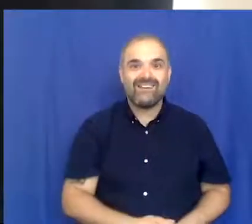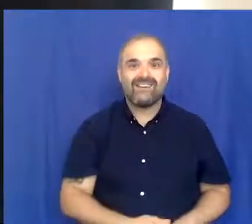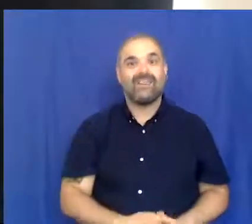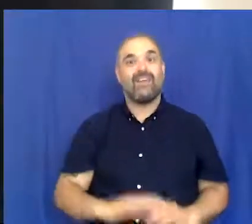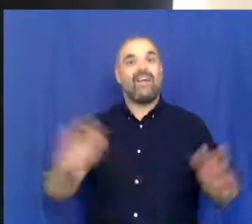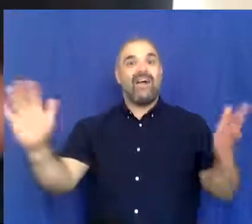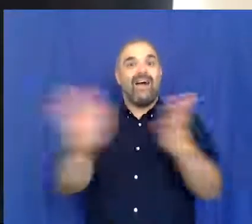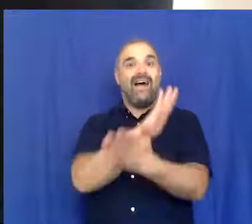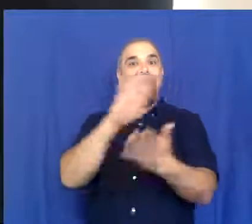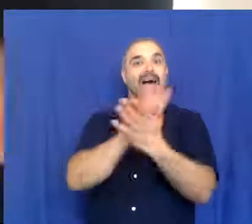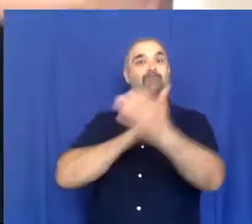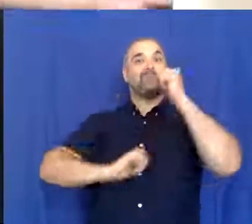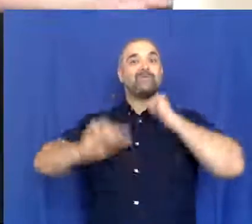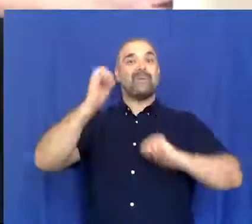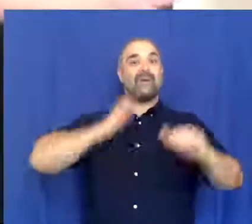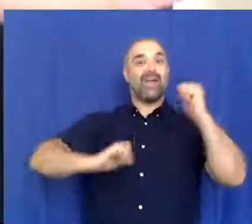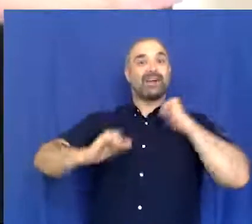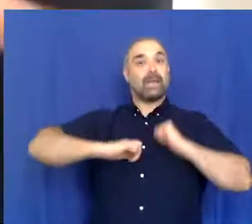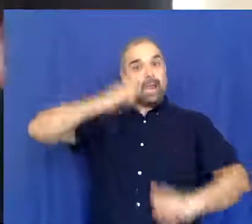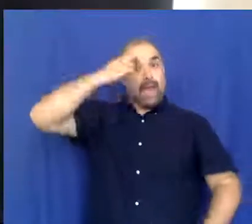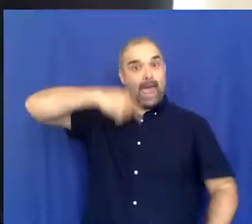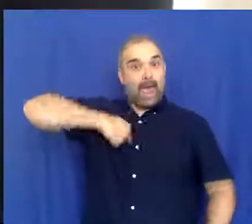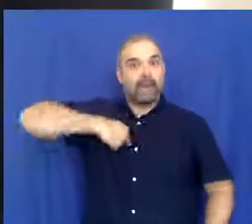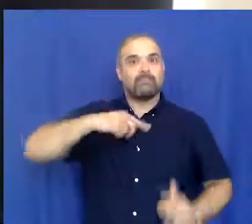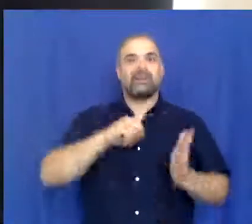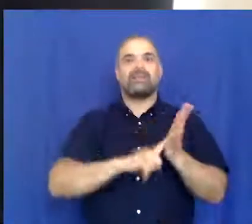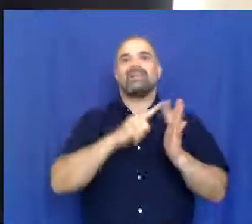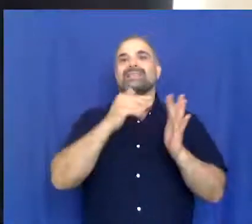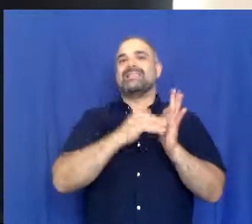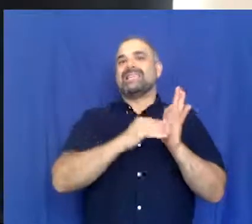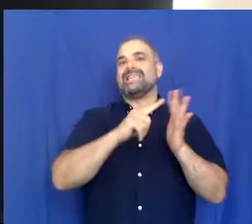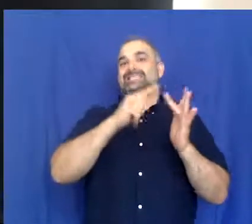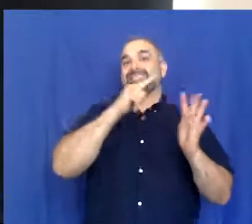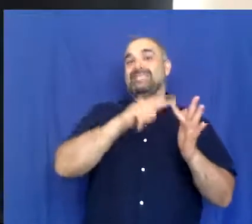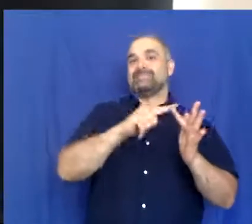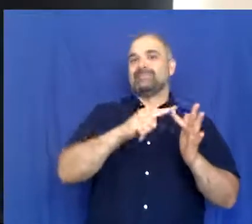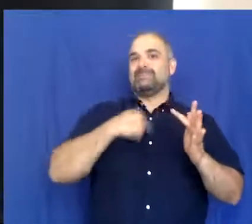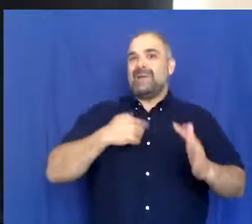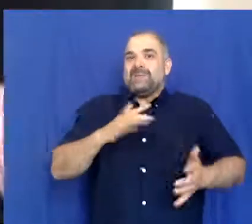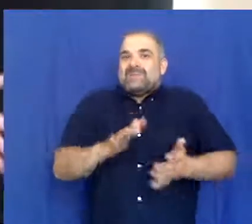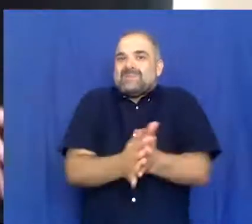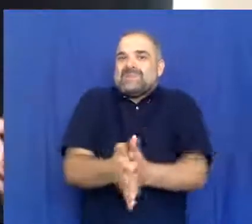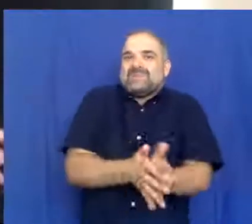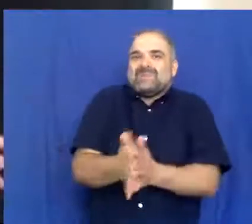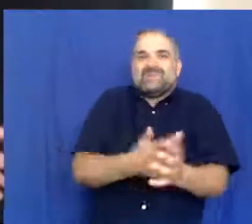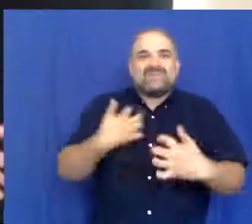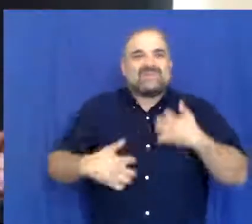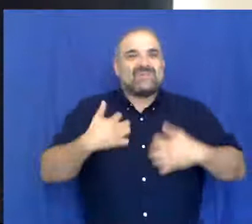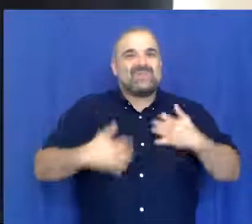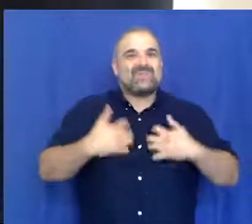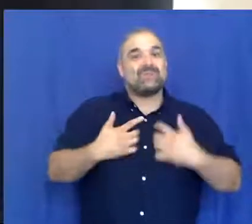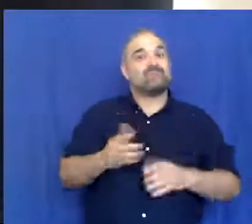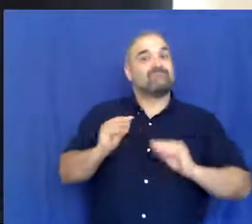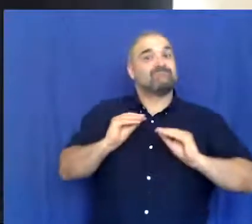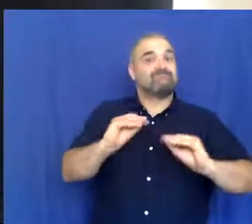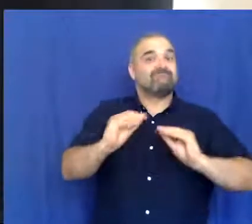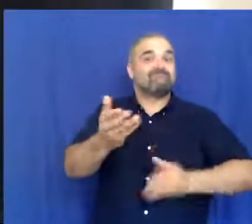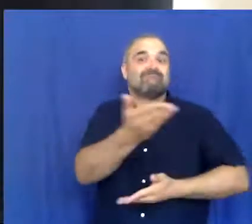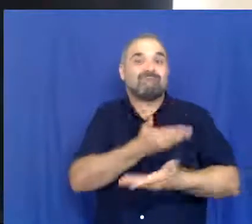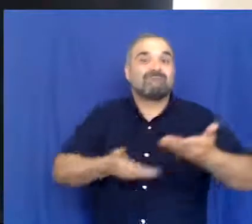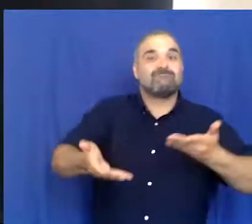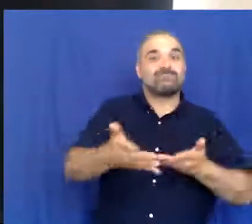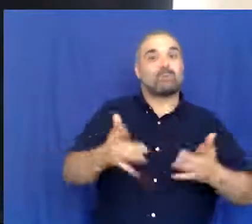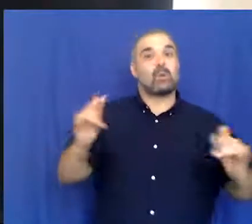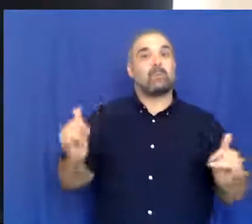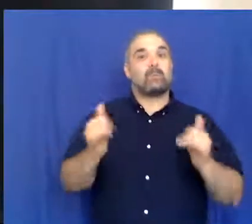Hi everyone, happy Pride! My name is Lizzie and I'm super excited to be doing some music